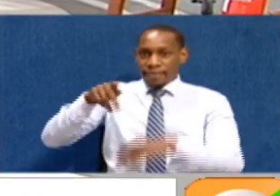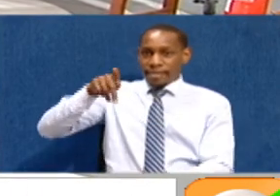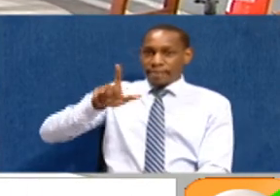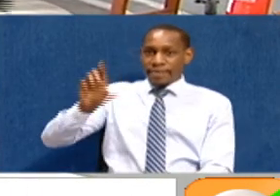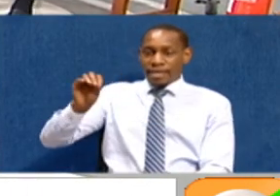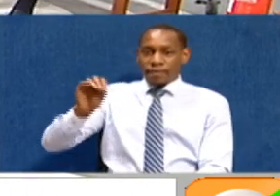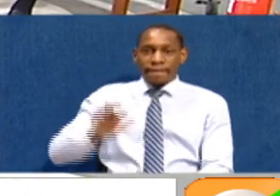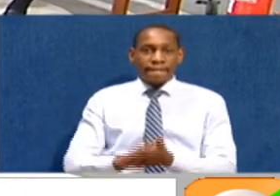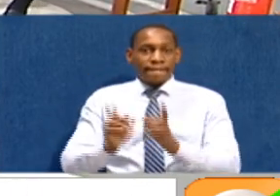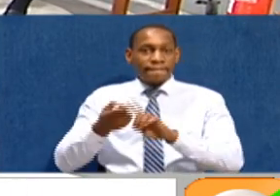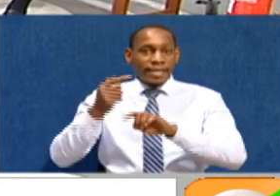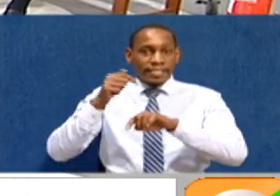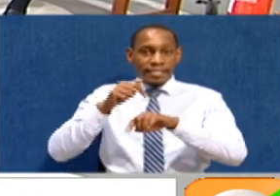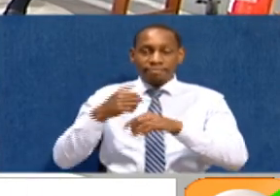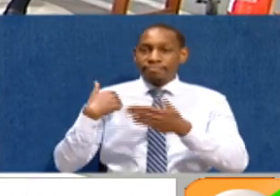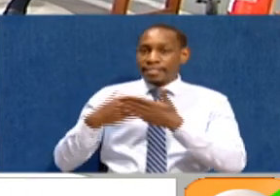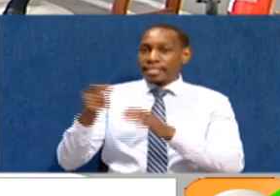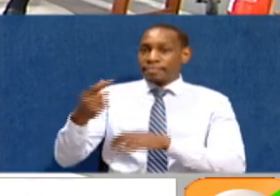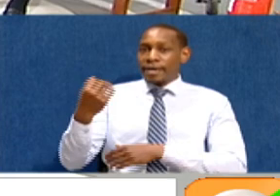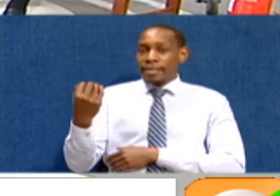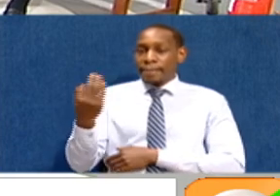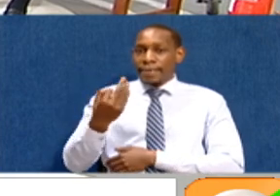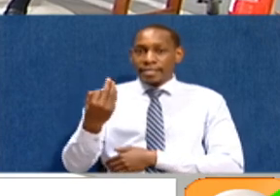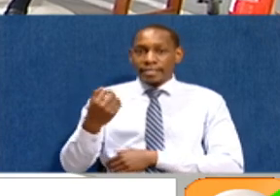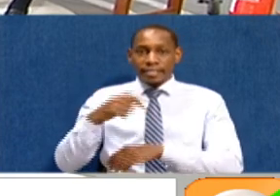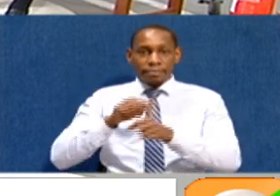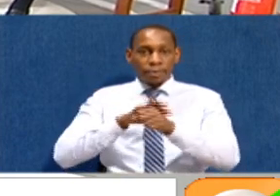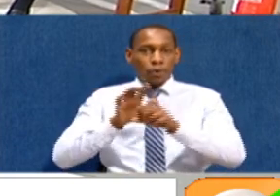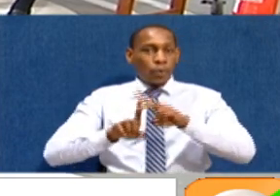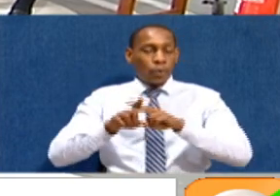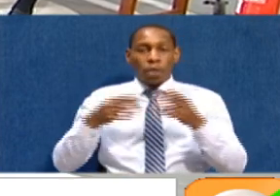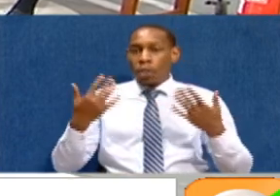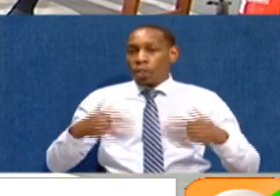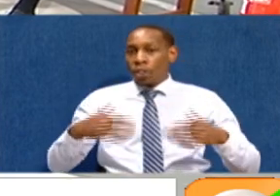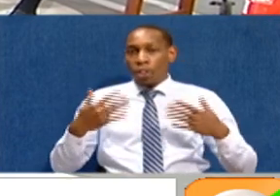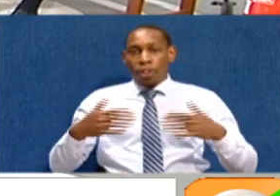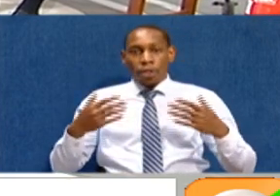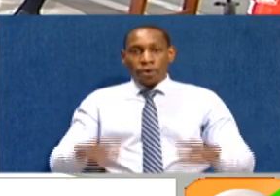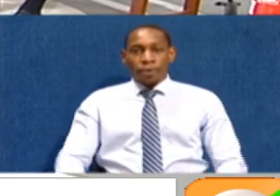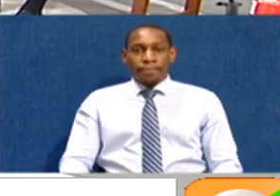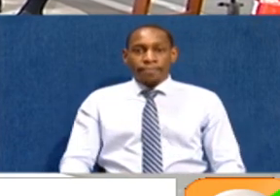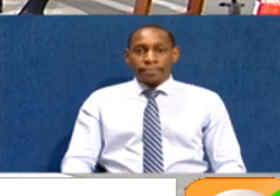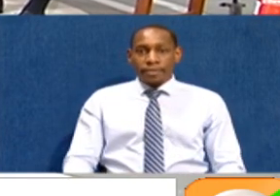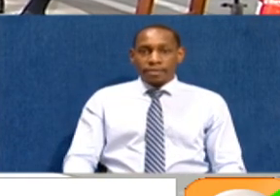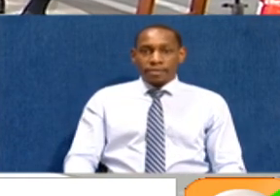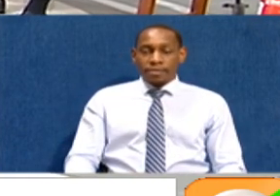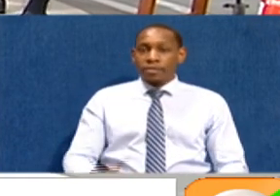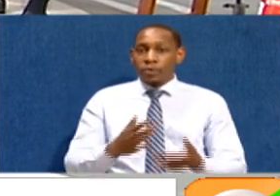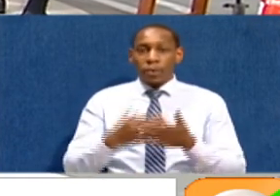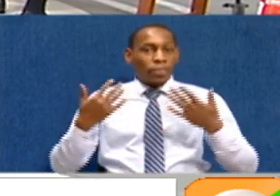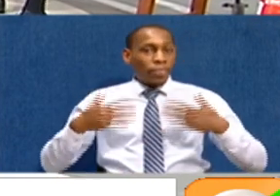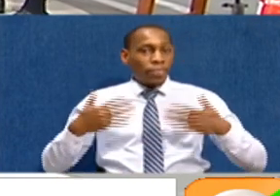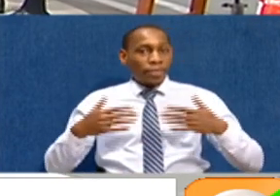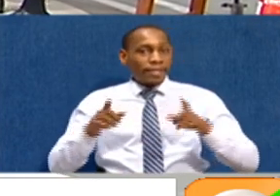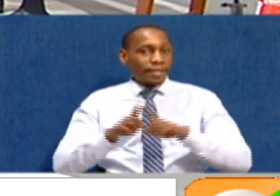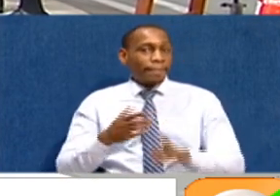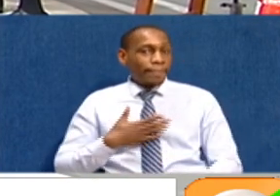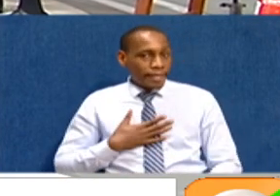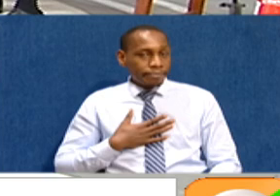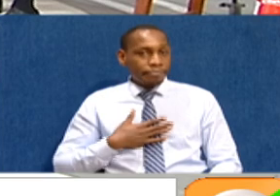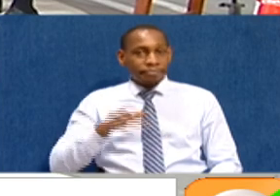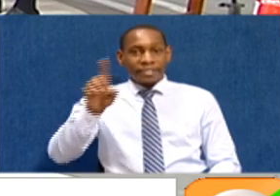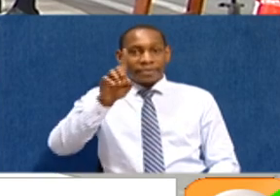PLO. First one, you're the first since March, since COVID. My goodness, is your head spinning like mine is?